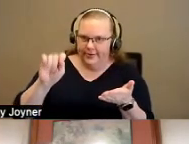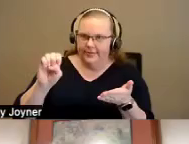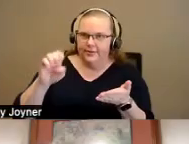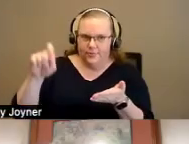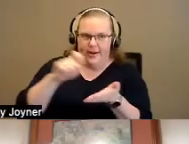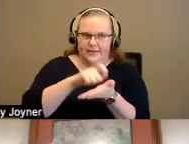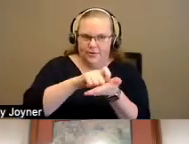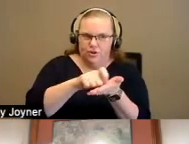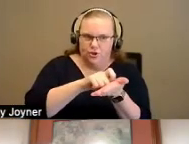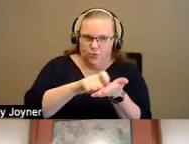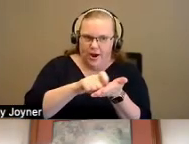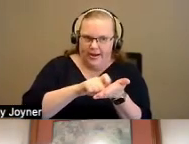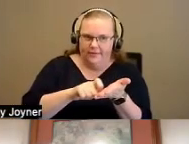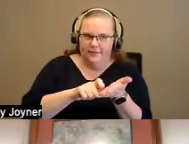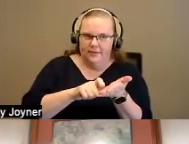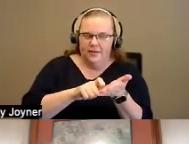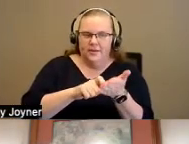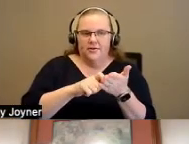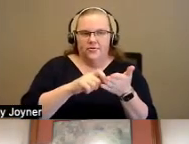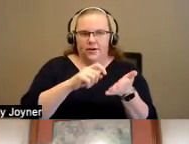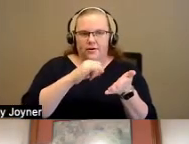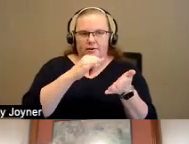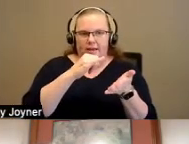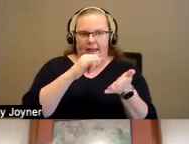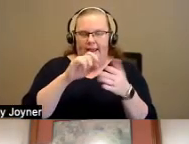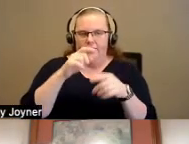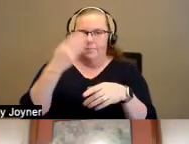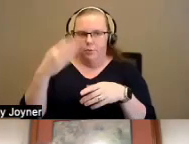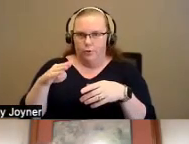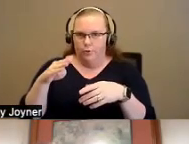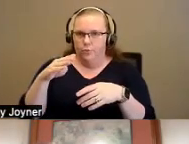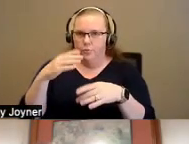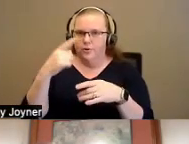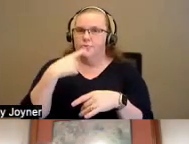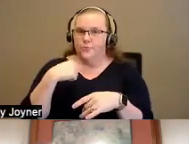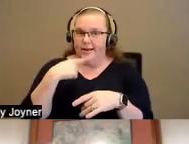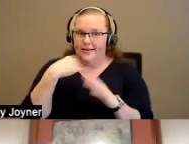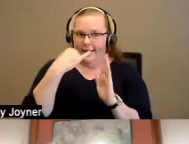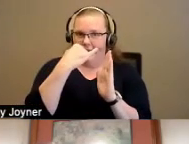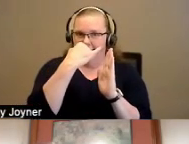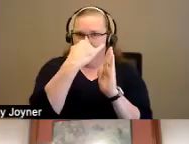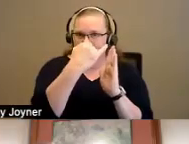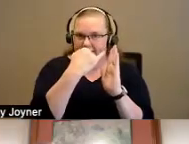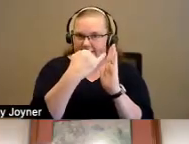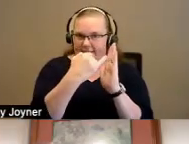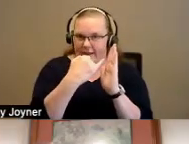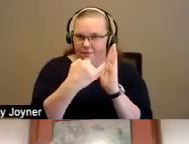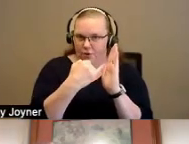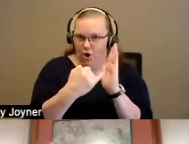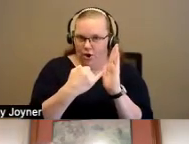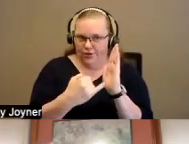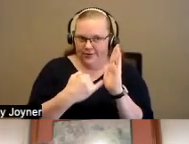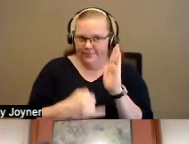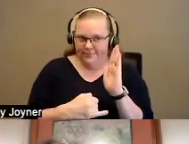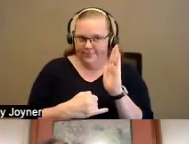And so the Correct. hand, So she's writing. The the blue with the red hand is the sign